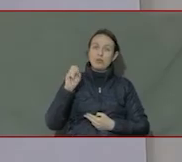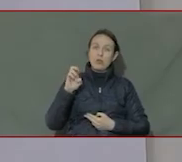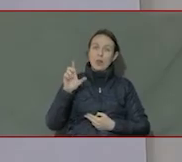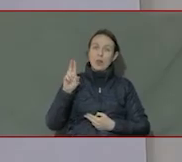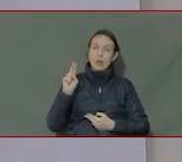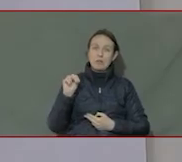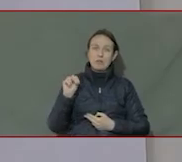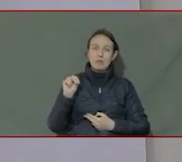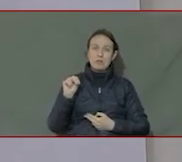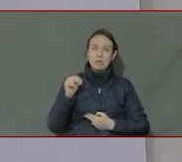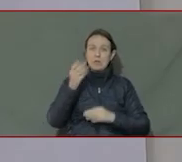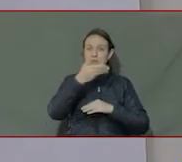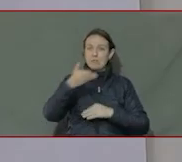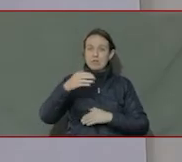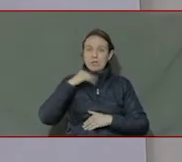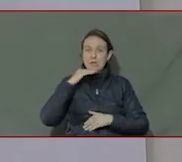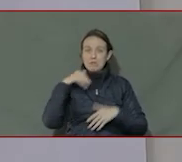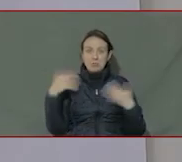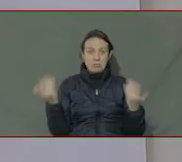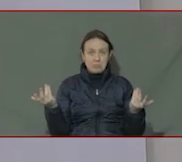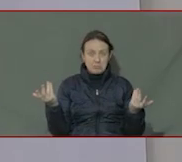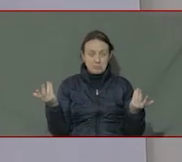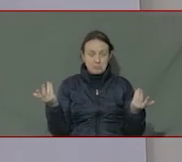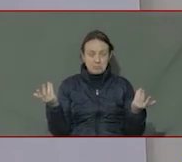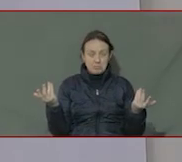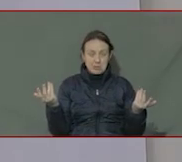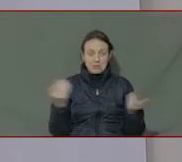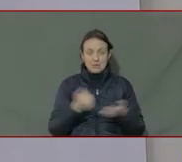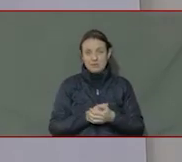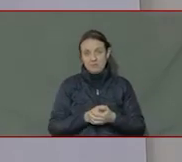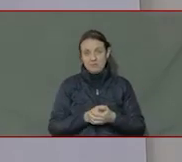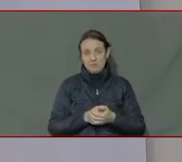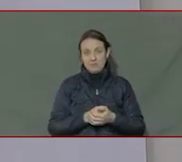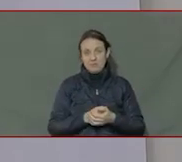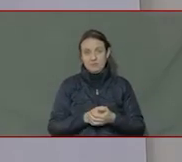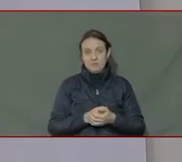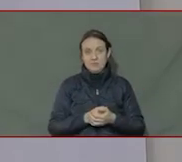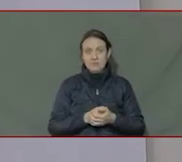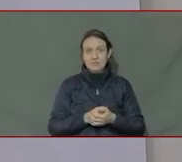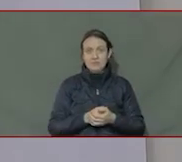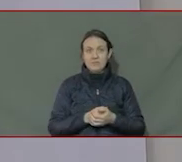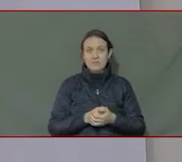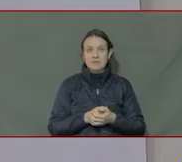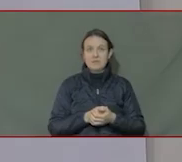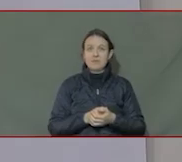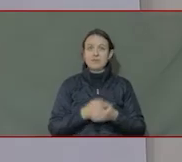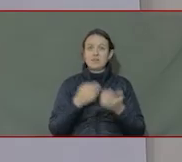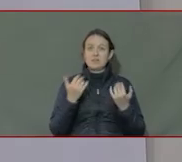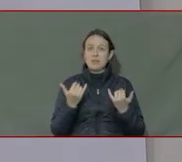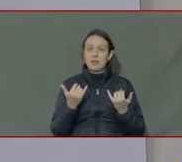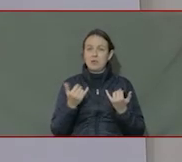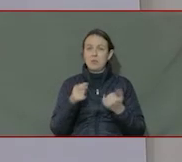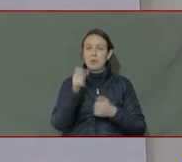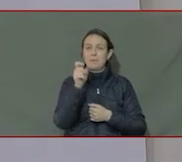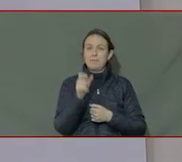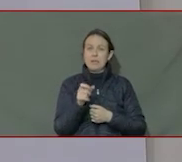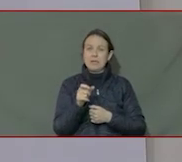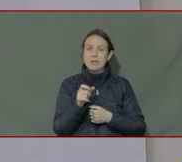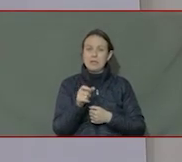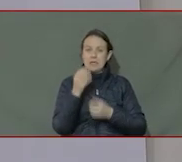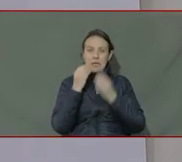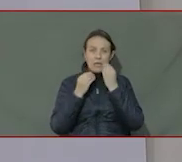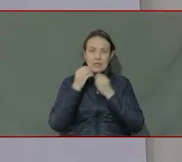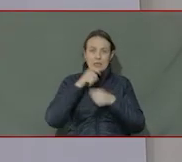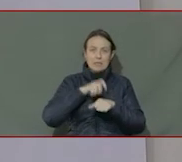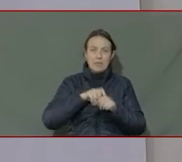at 6:30, am I right? All right. Then the person ate here just before 8